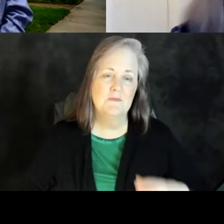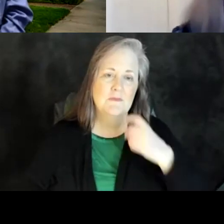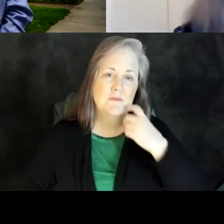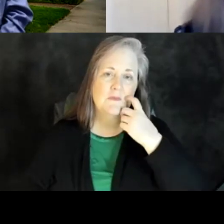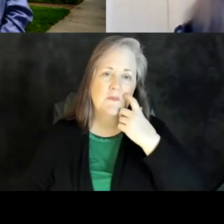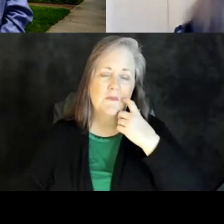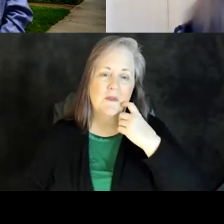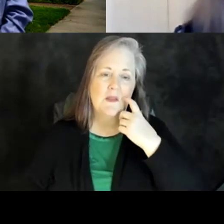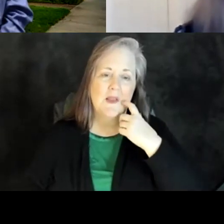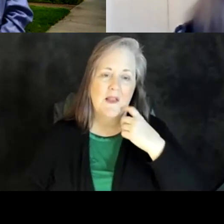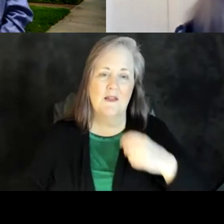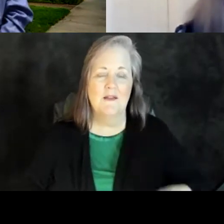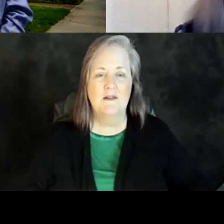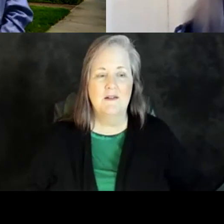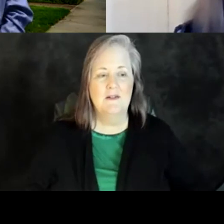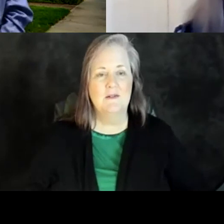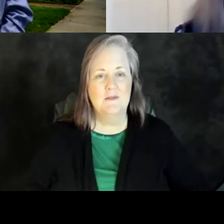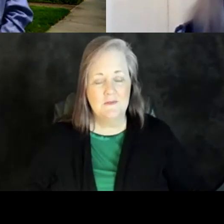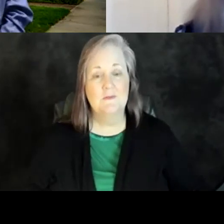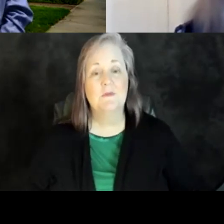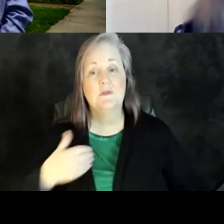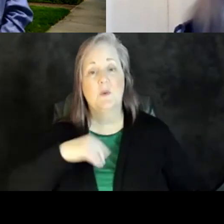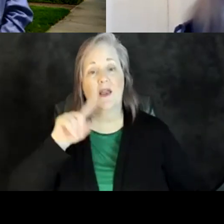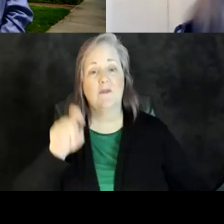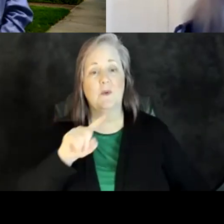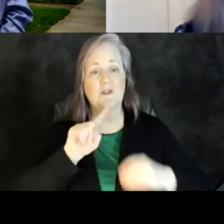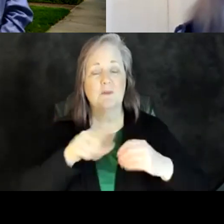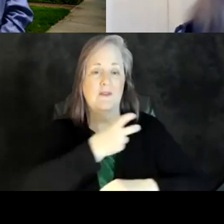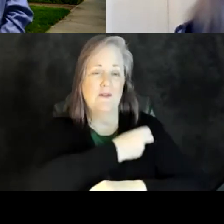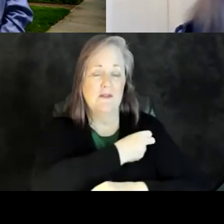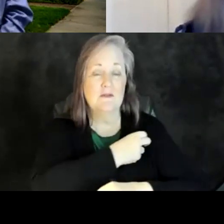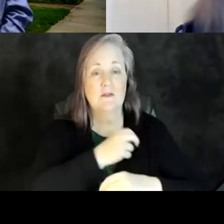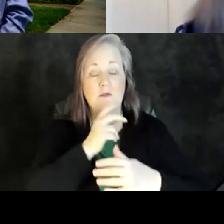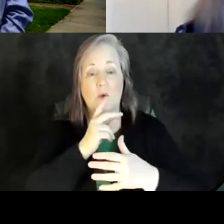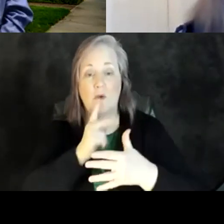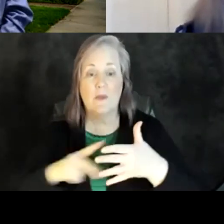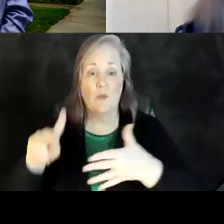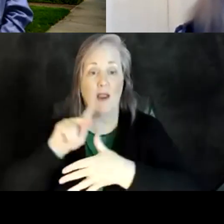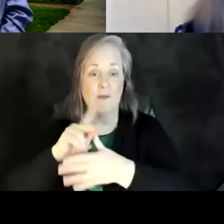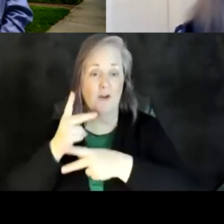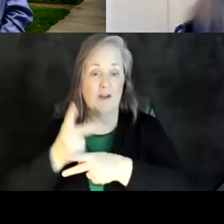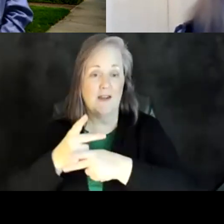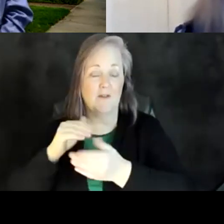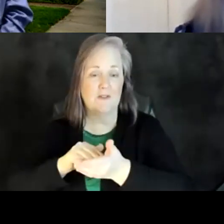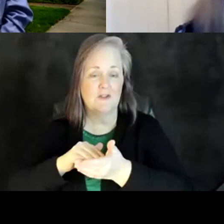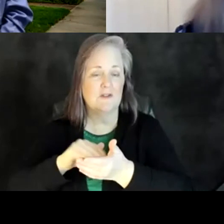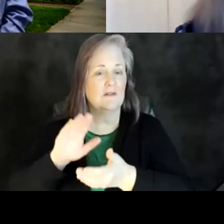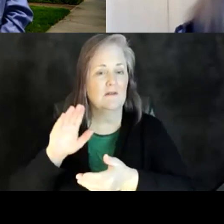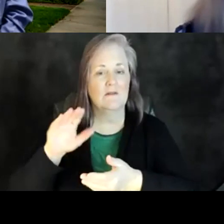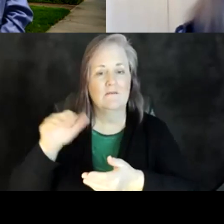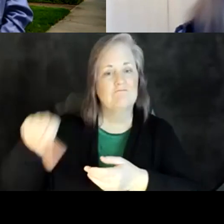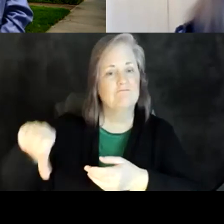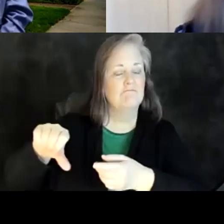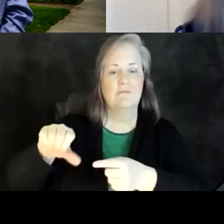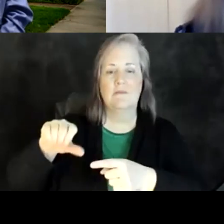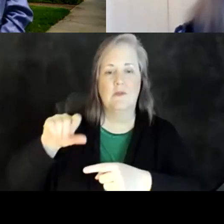All right, here we have a question about vaccine. Can a primary physician refuse their patient the